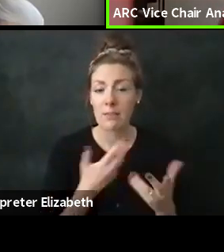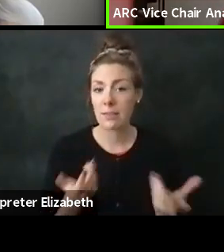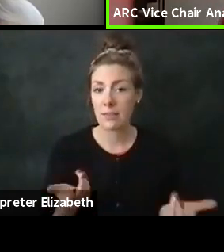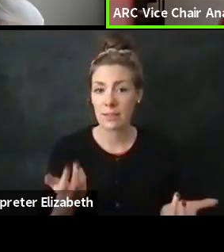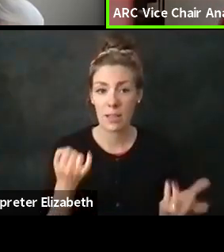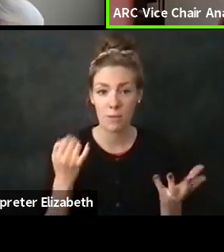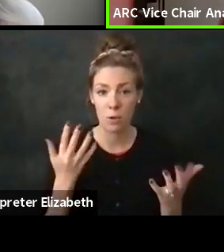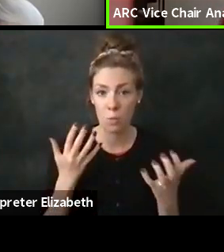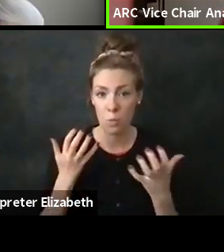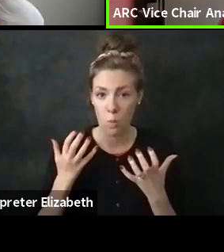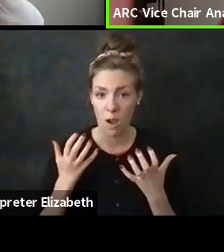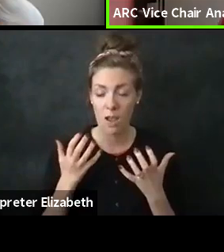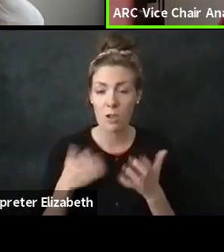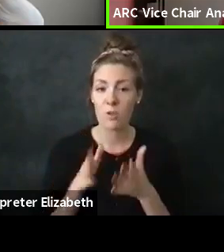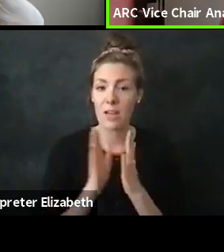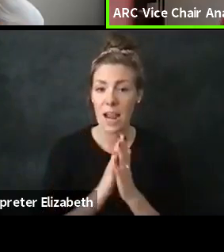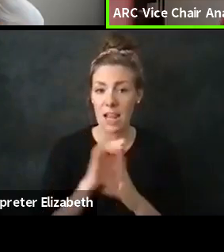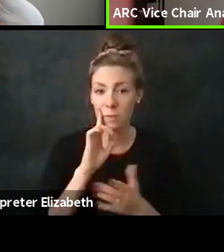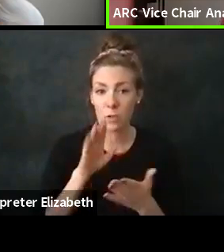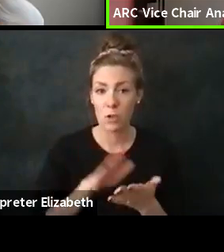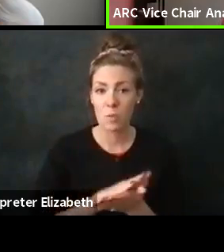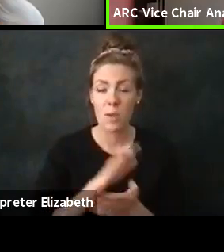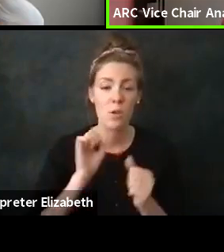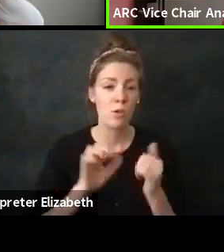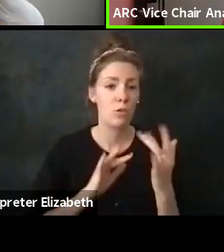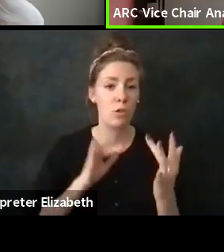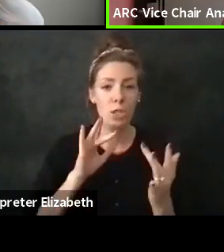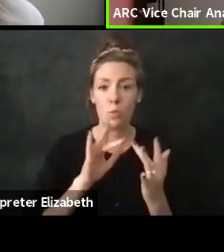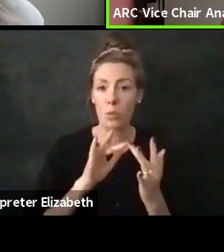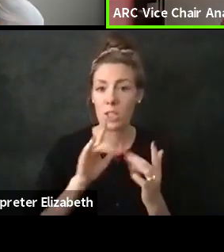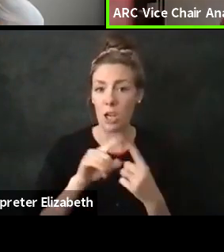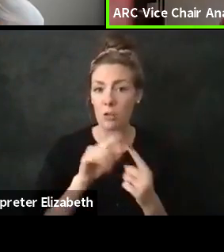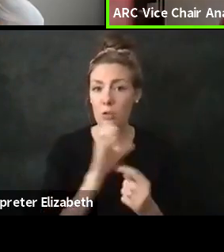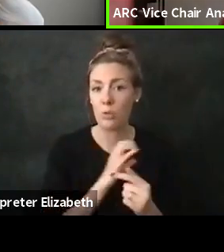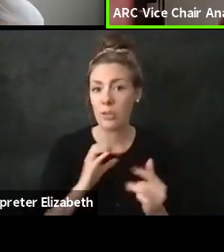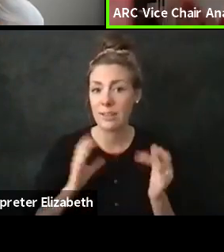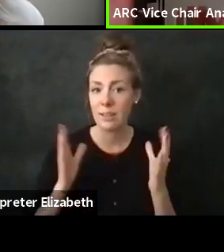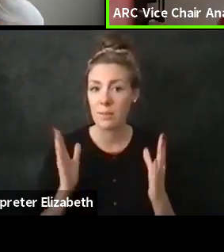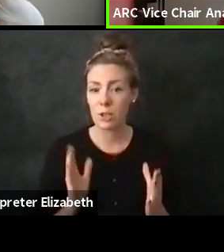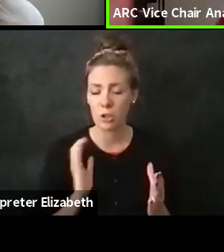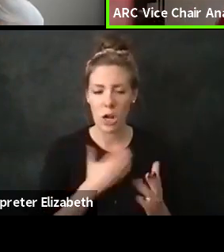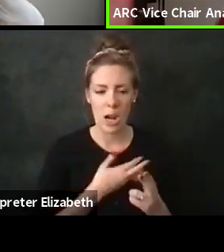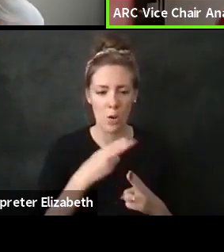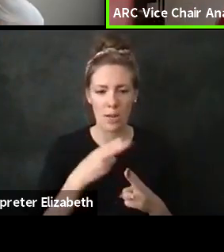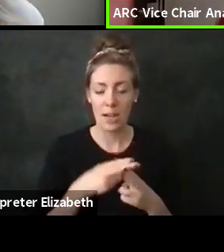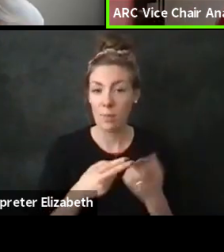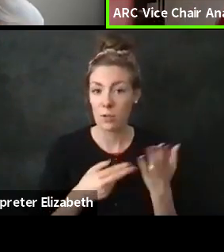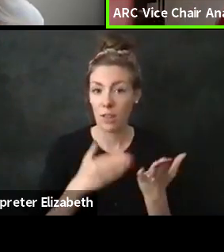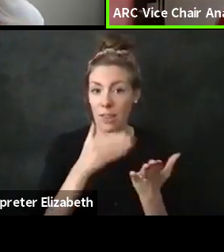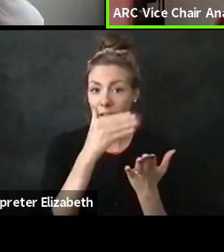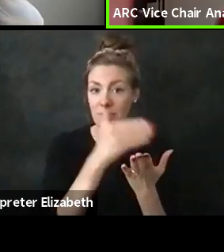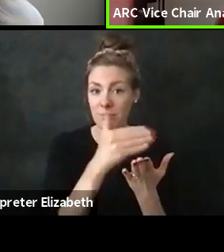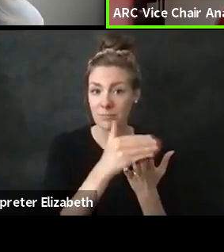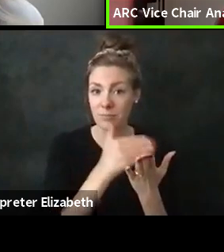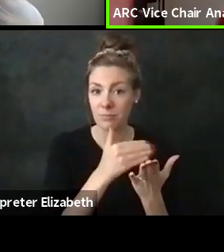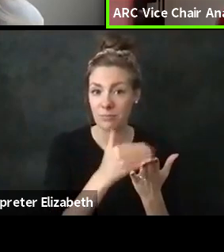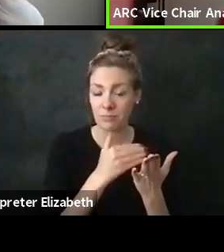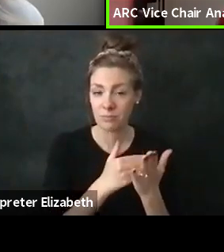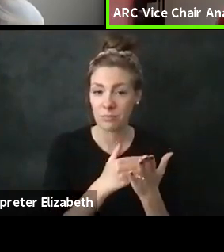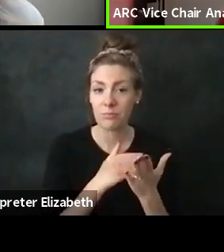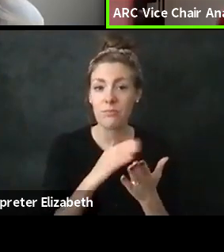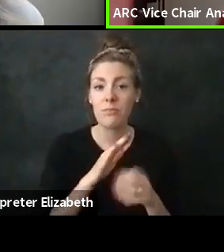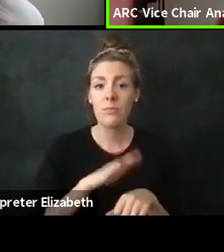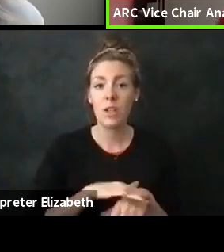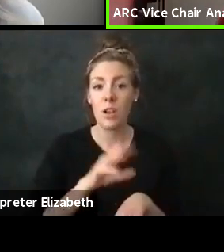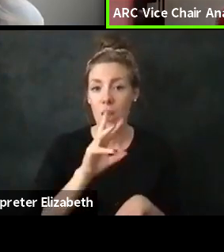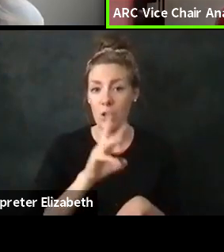redistricting email asking for these. You can reach out to the commissioners. Our names are listed on the webpage for